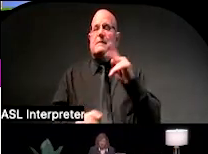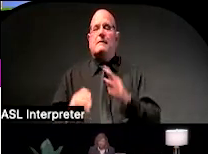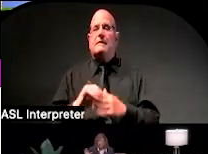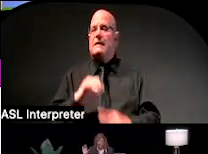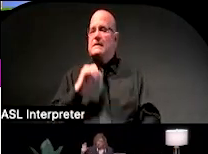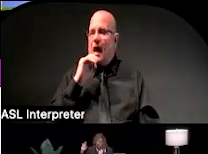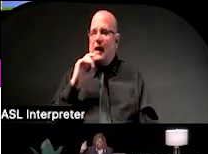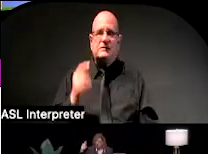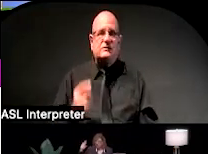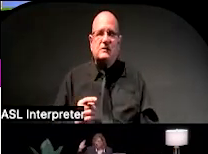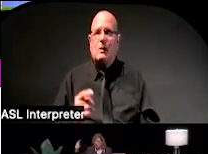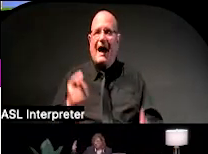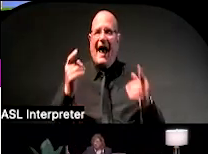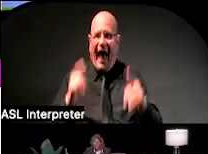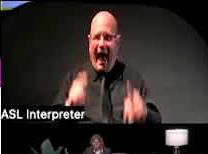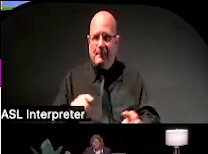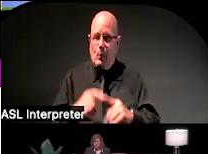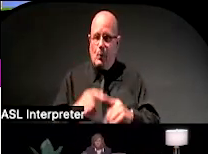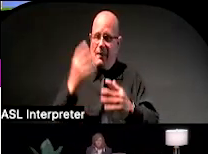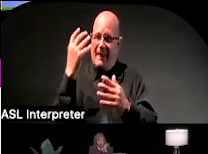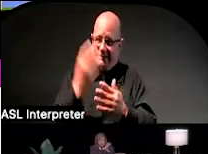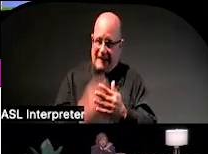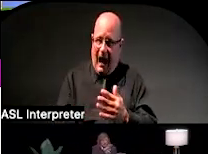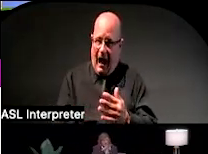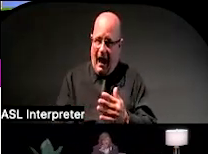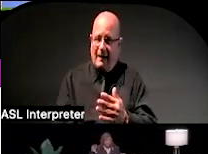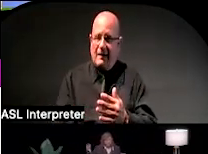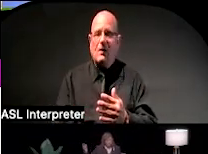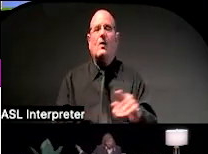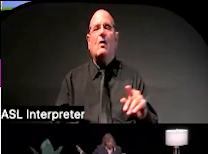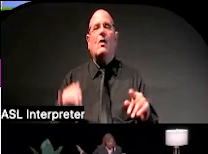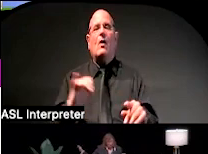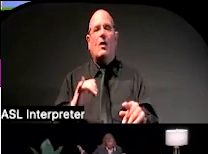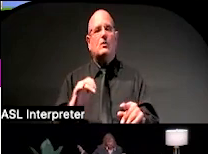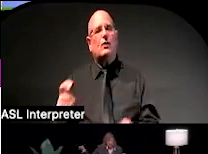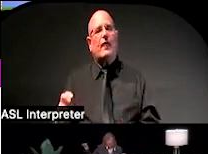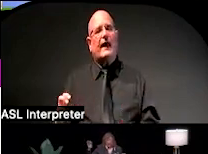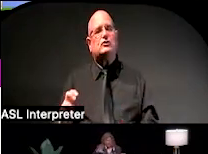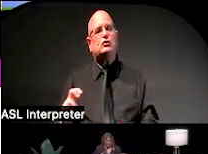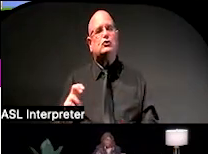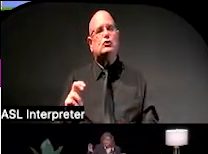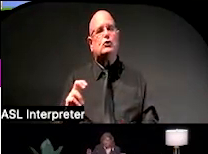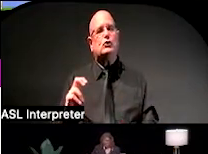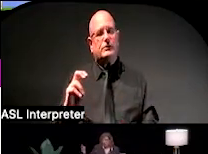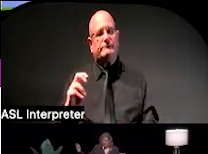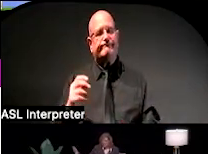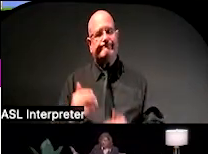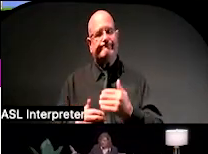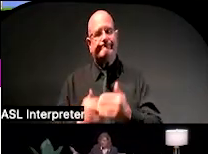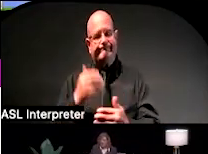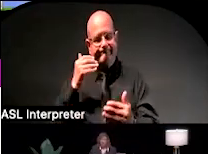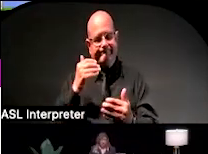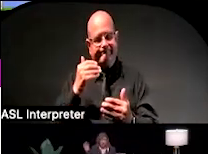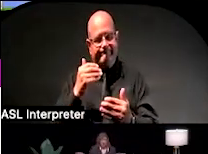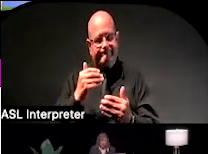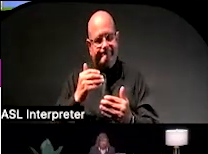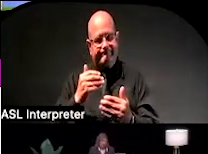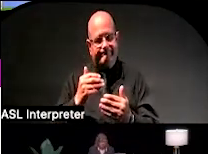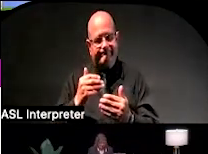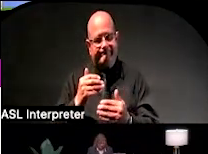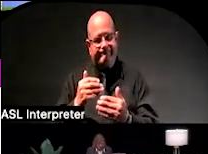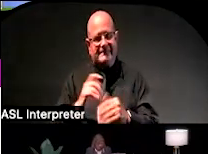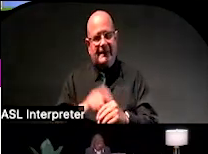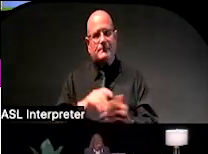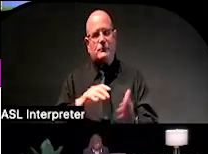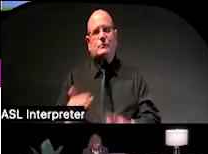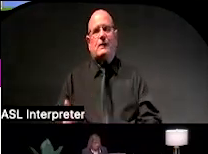just about what happens when somebody dies. It's about the journey as they are aging and what kind of care